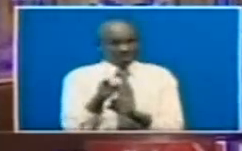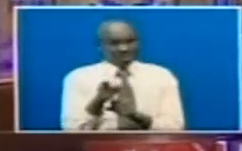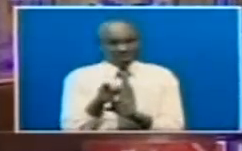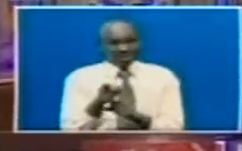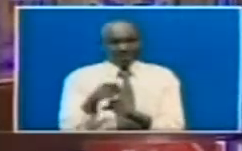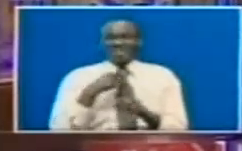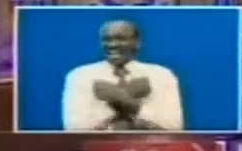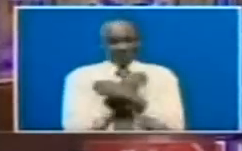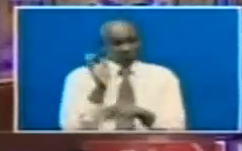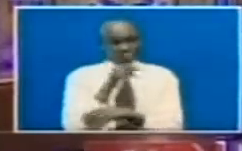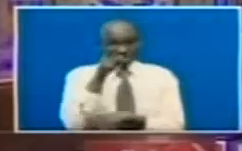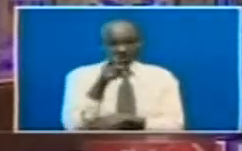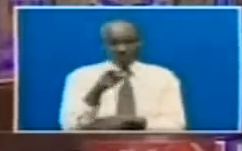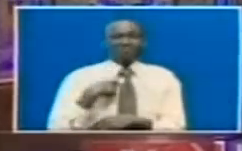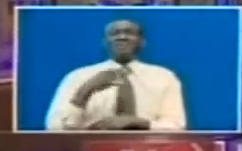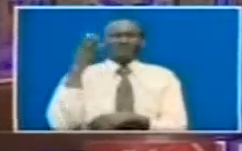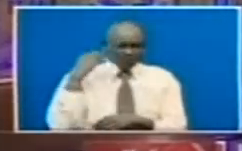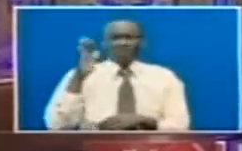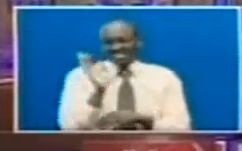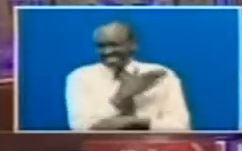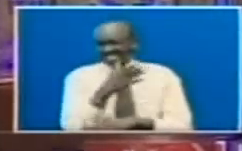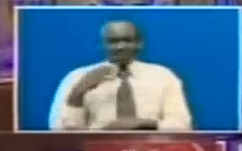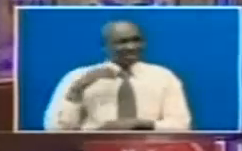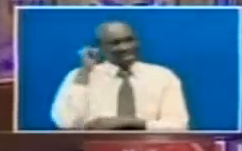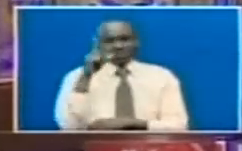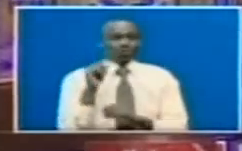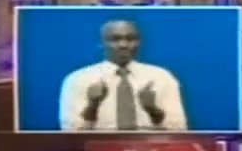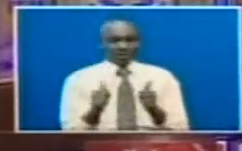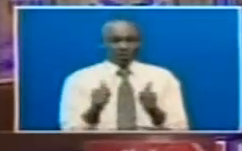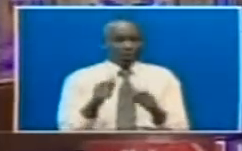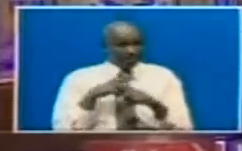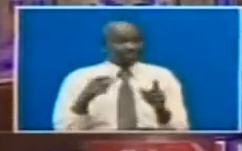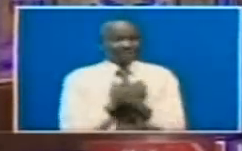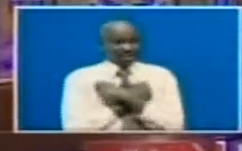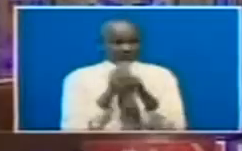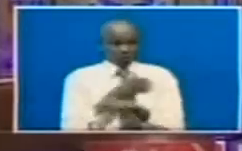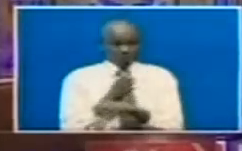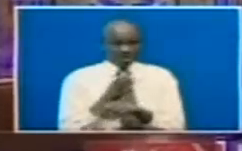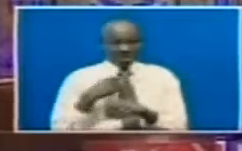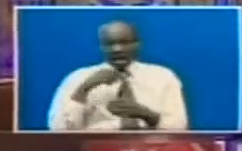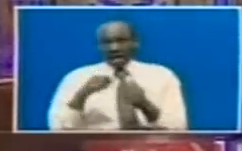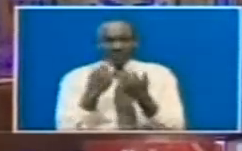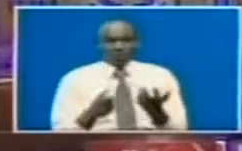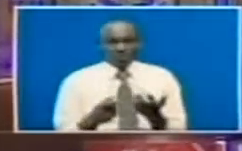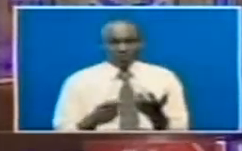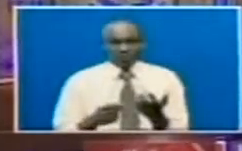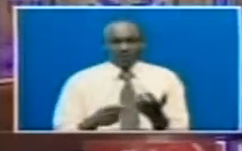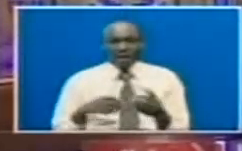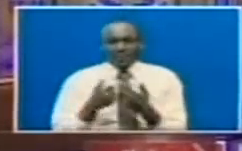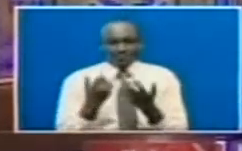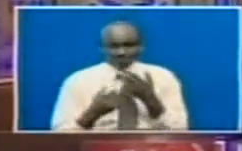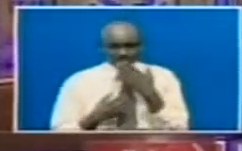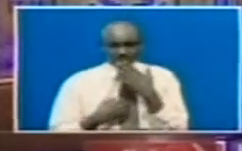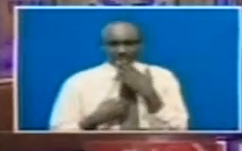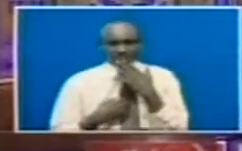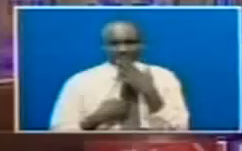Yeah. And I loved the song. I used to sing it and I didn't understand half of it, but I loved it. Okay. And it used to go something like,